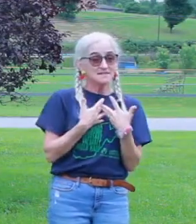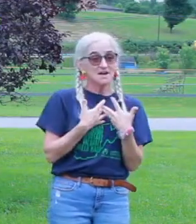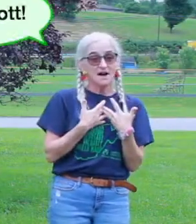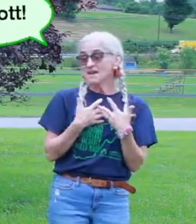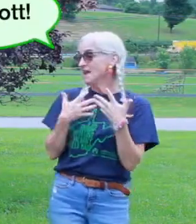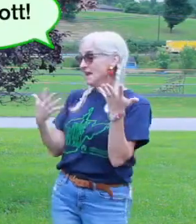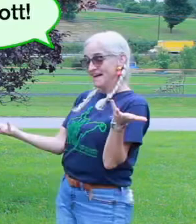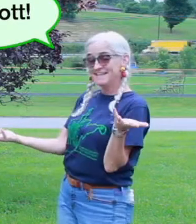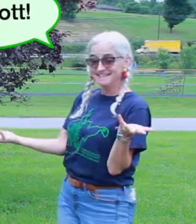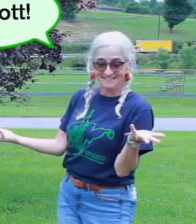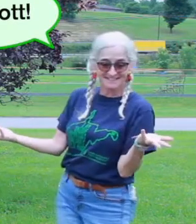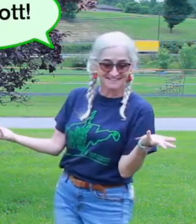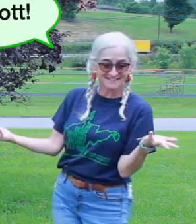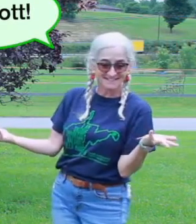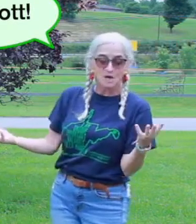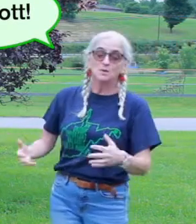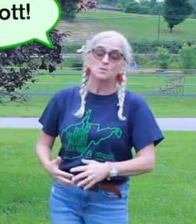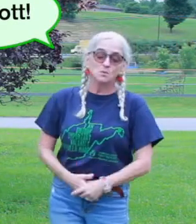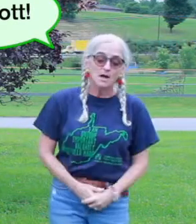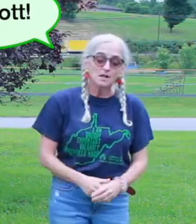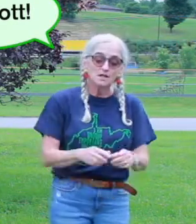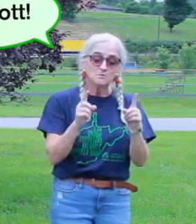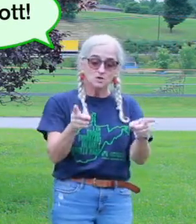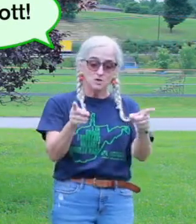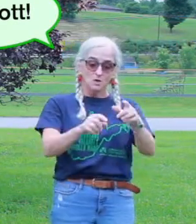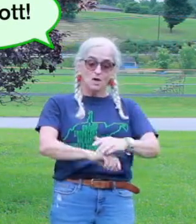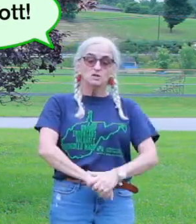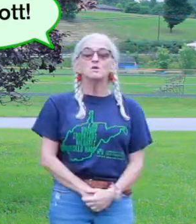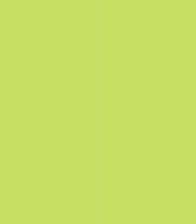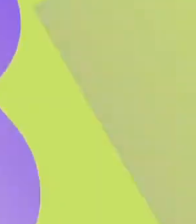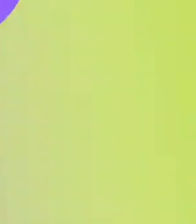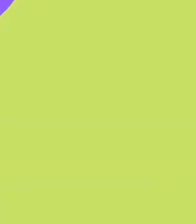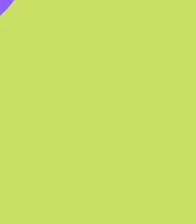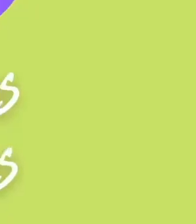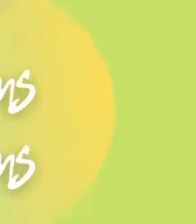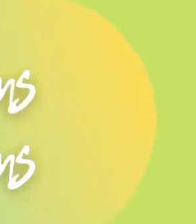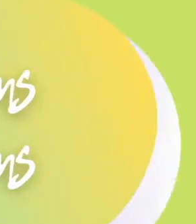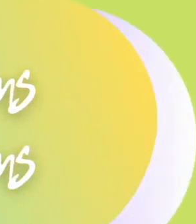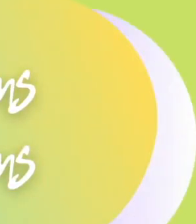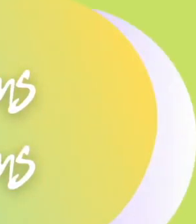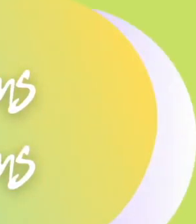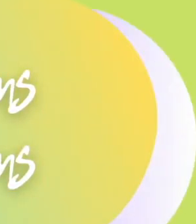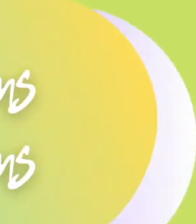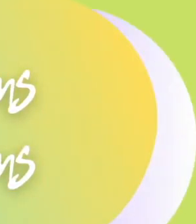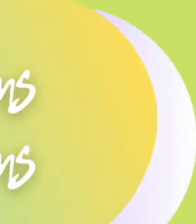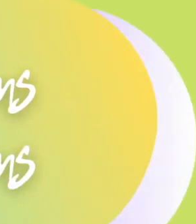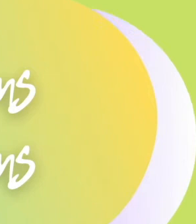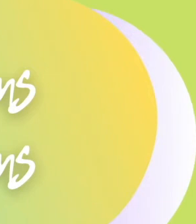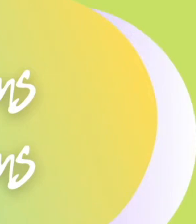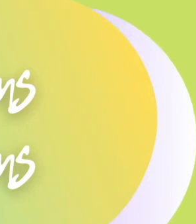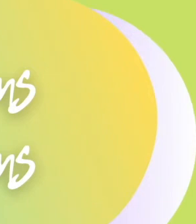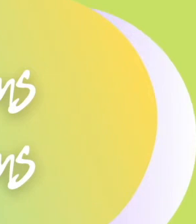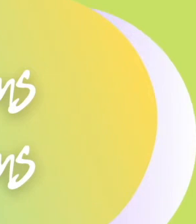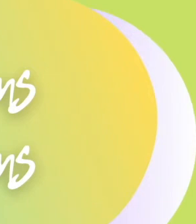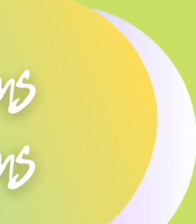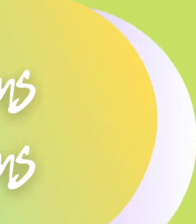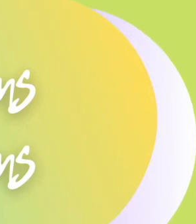Mrs. Hott and Ms. Shayma, we welcome you to our Positive Action weekly lesson!